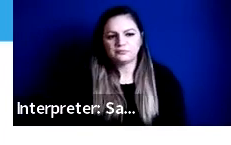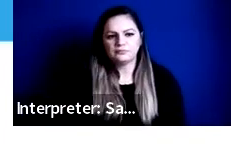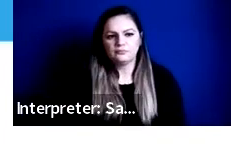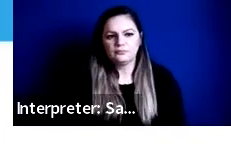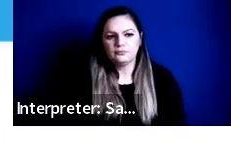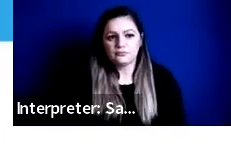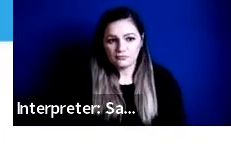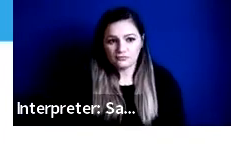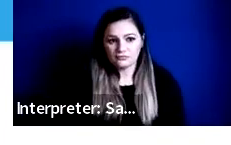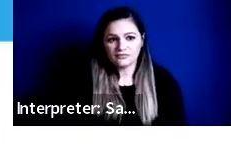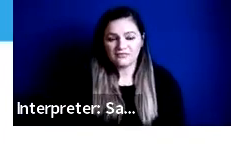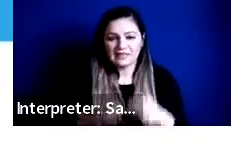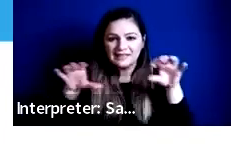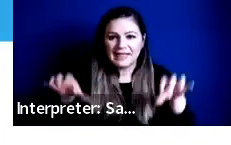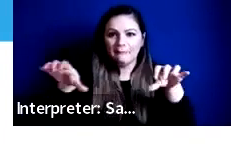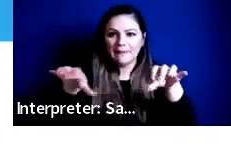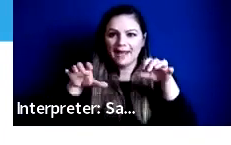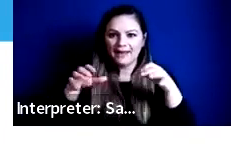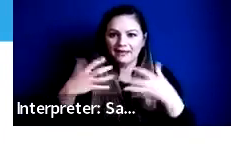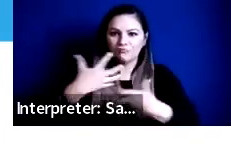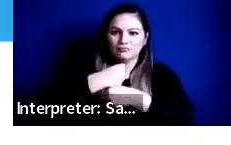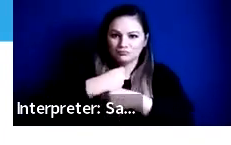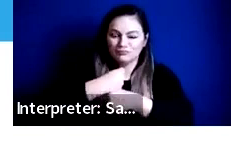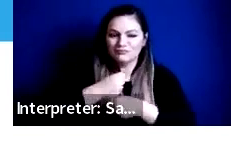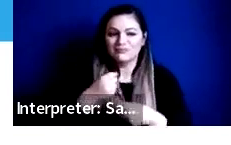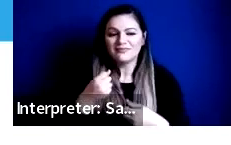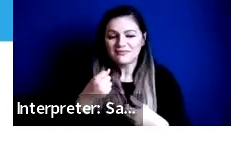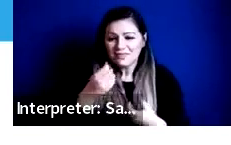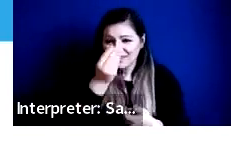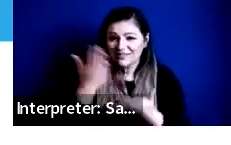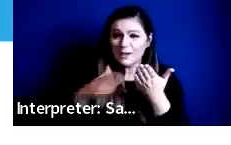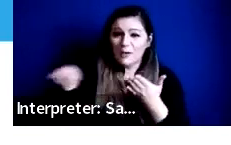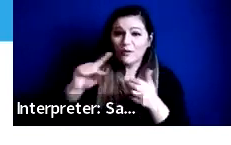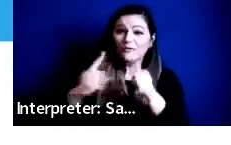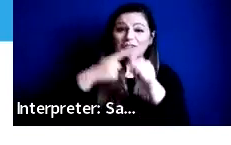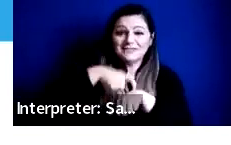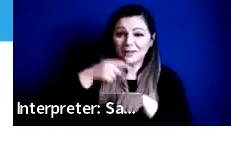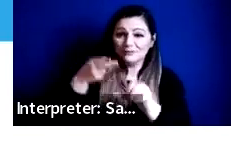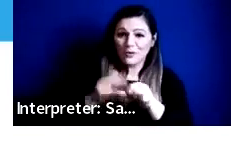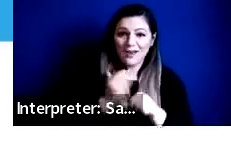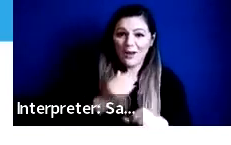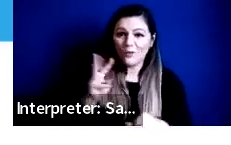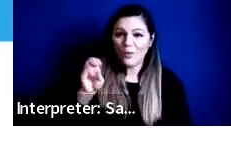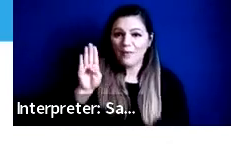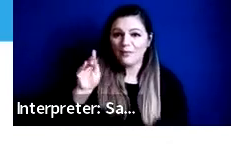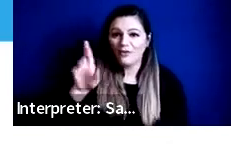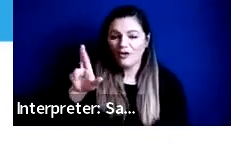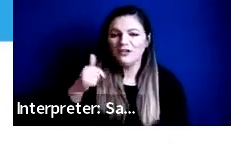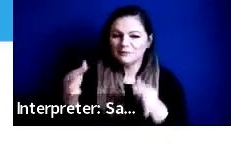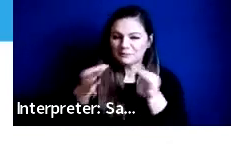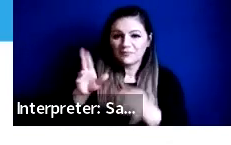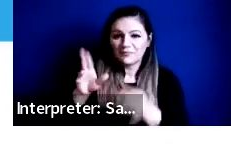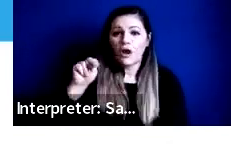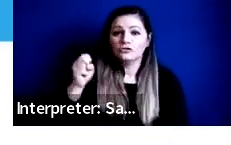overview. For those of you that this is your first webinar, we're going to explain that UNSHAME Kentucky is a